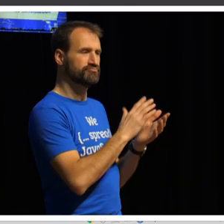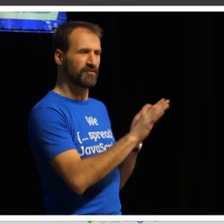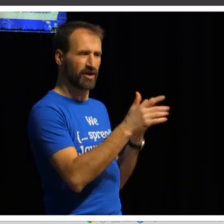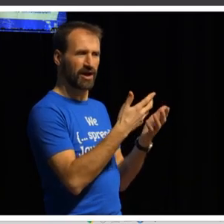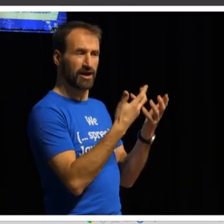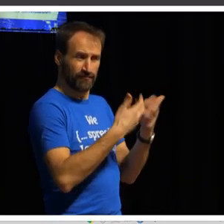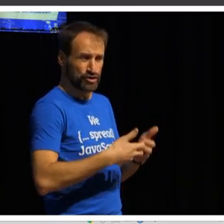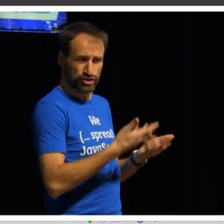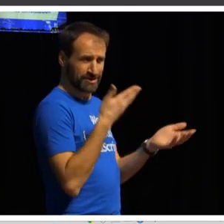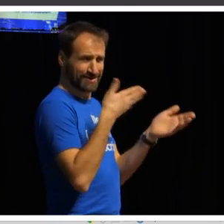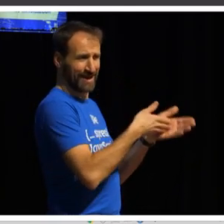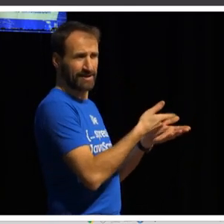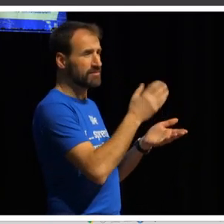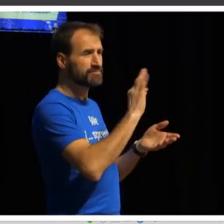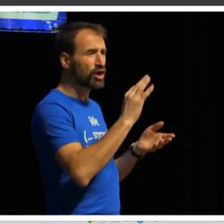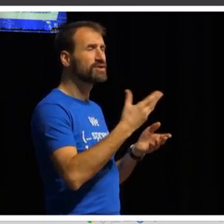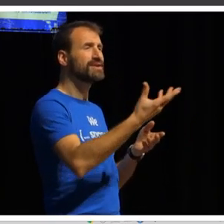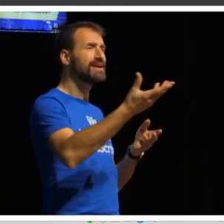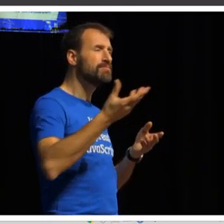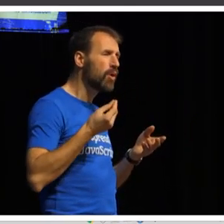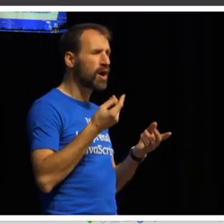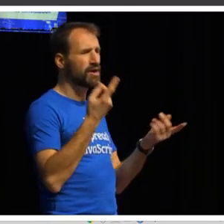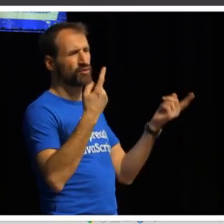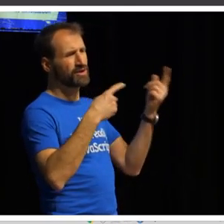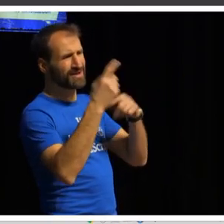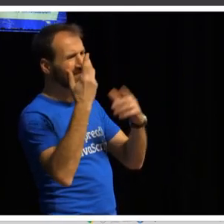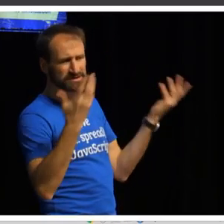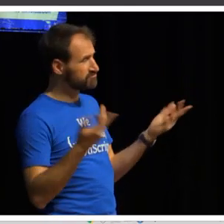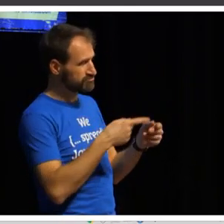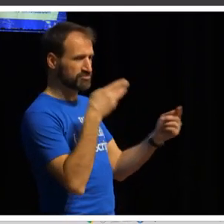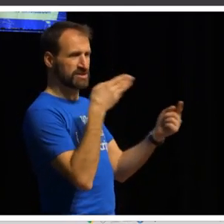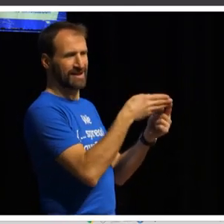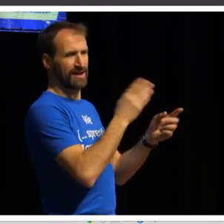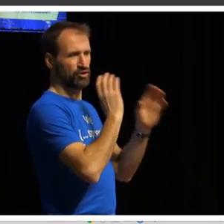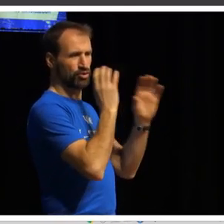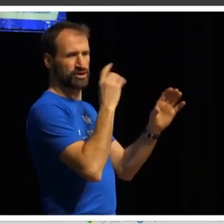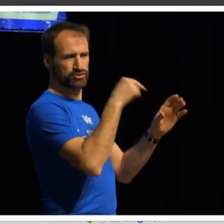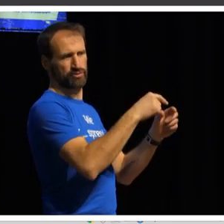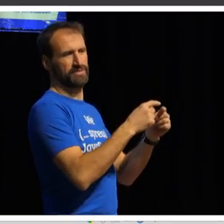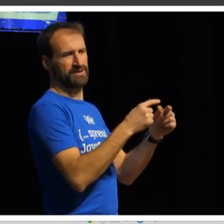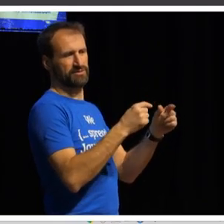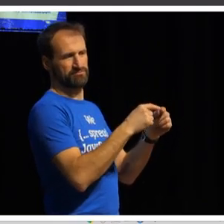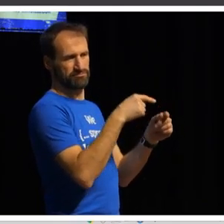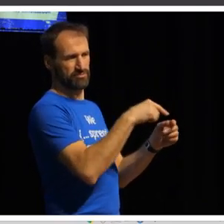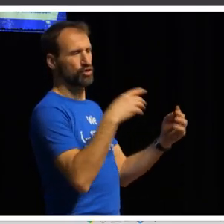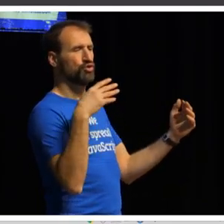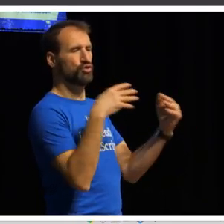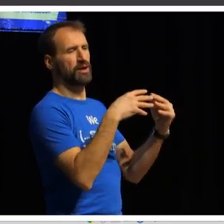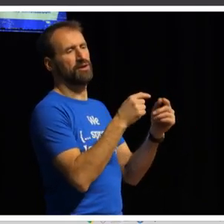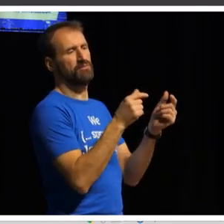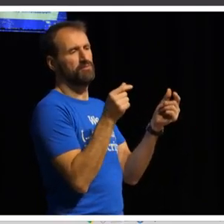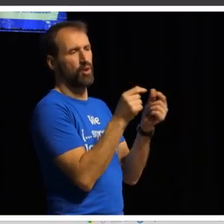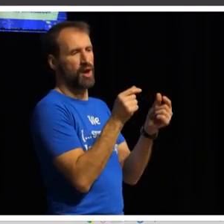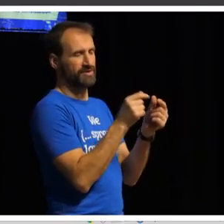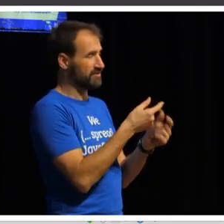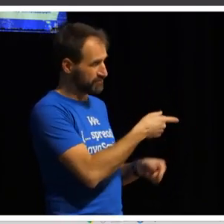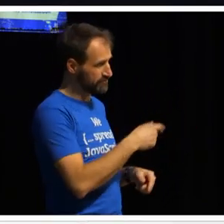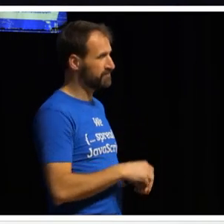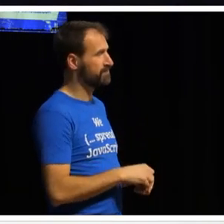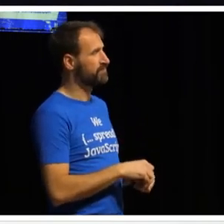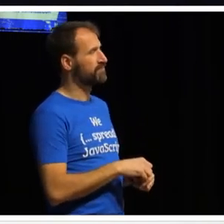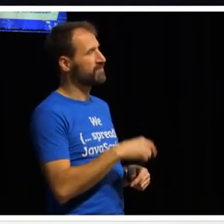need is a very simple serial connection to it. So to be honest, this is a bit hard to show you